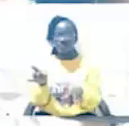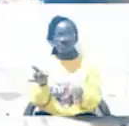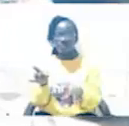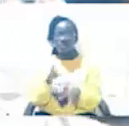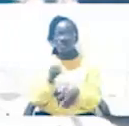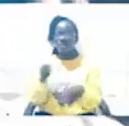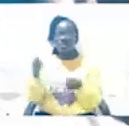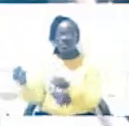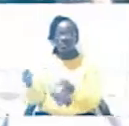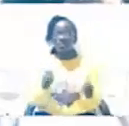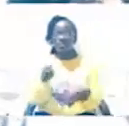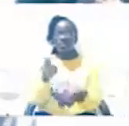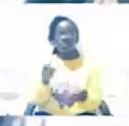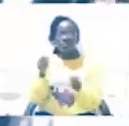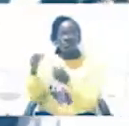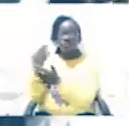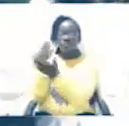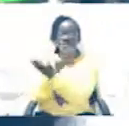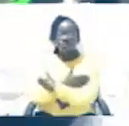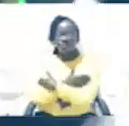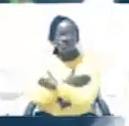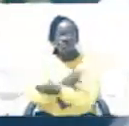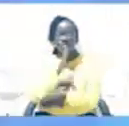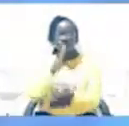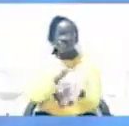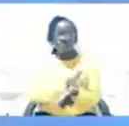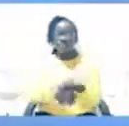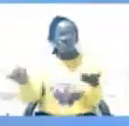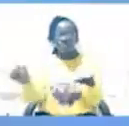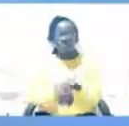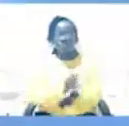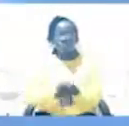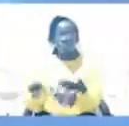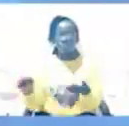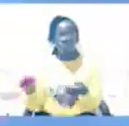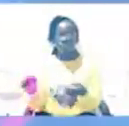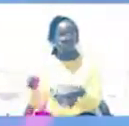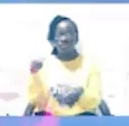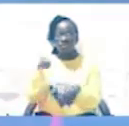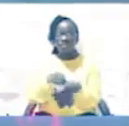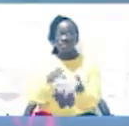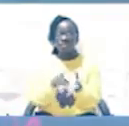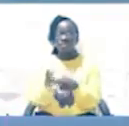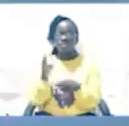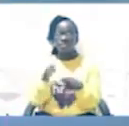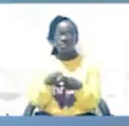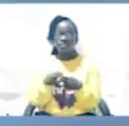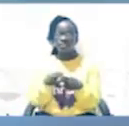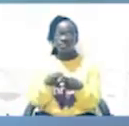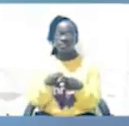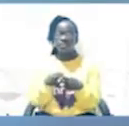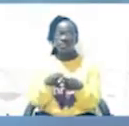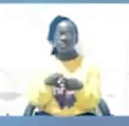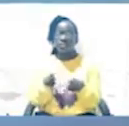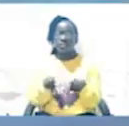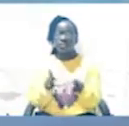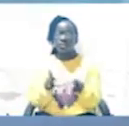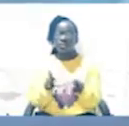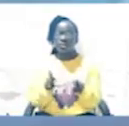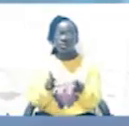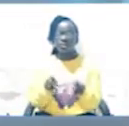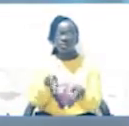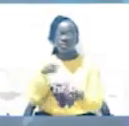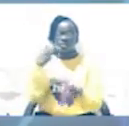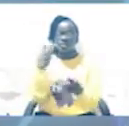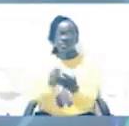every power that works in the lives of people for evil be destroyed tonight. Yes, Lord. Let prison doors be